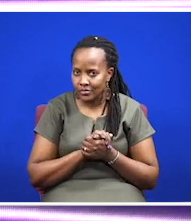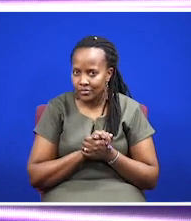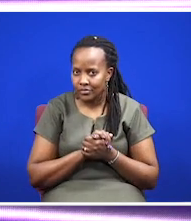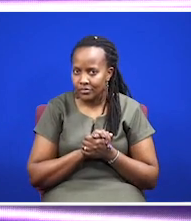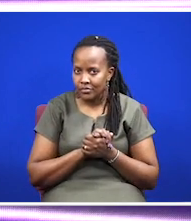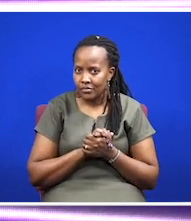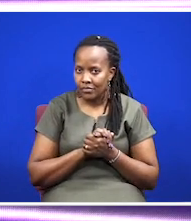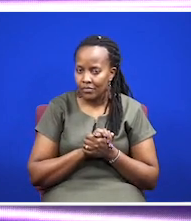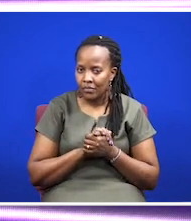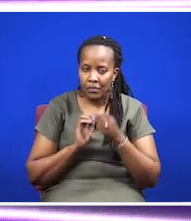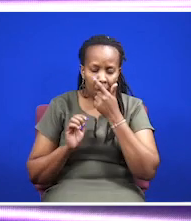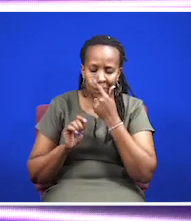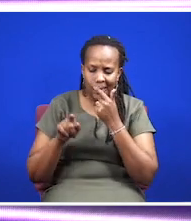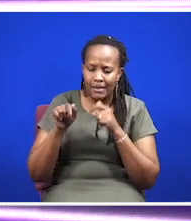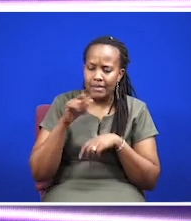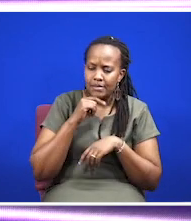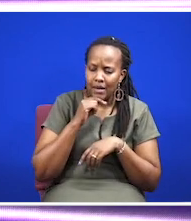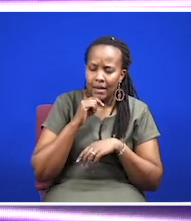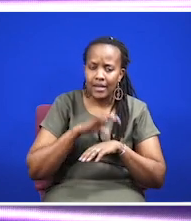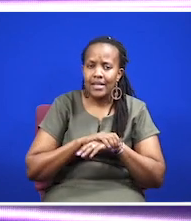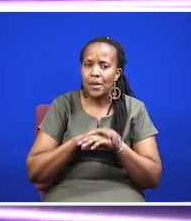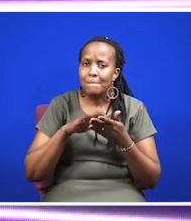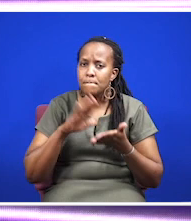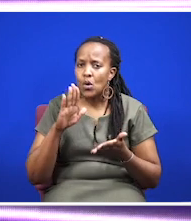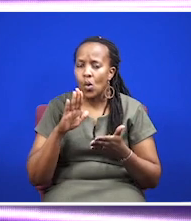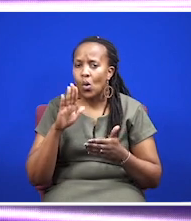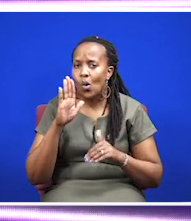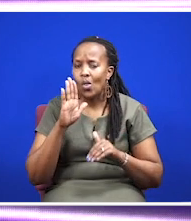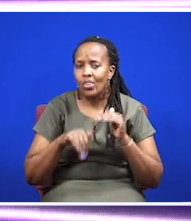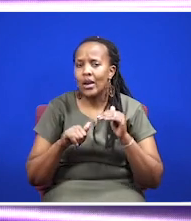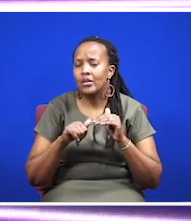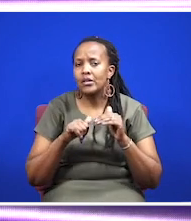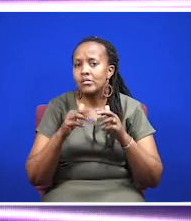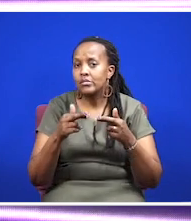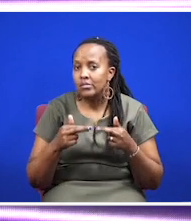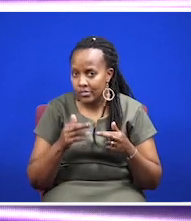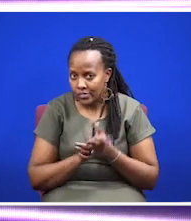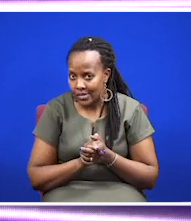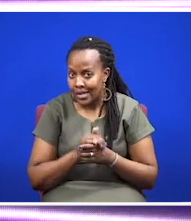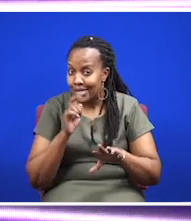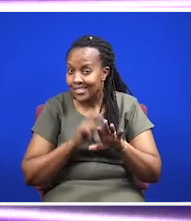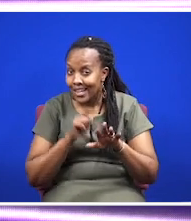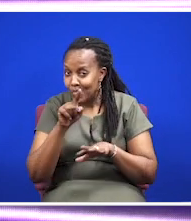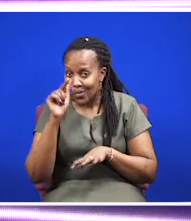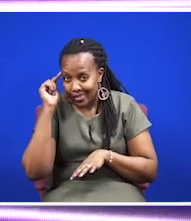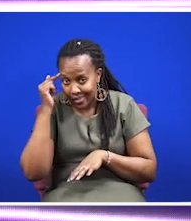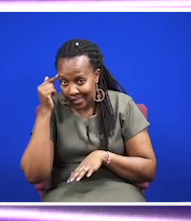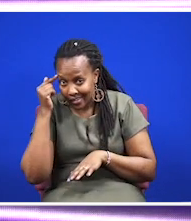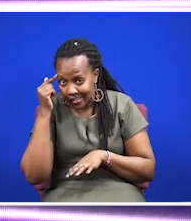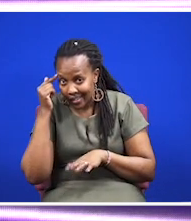for he never thinks he gets as much as he deserves." When you think that it is you that